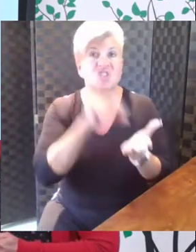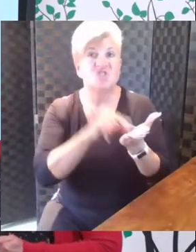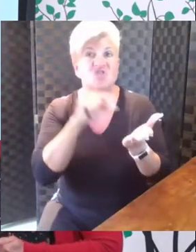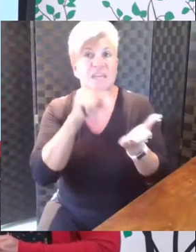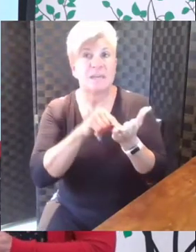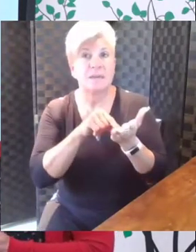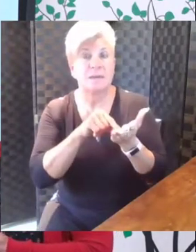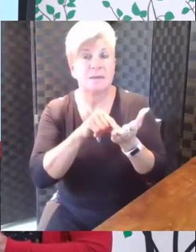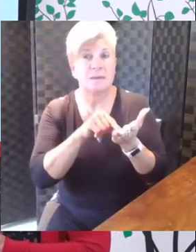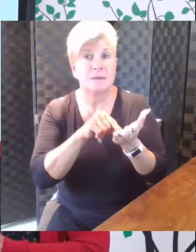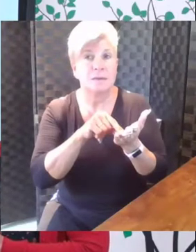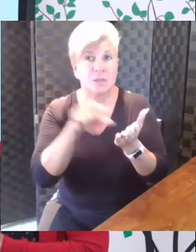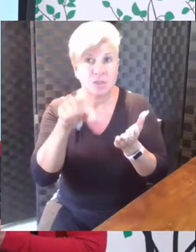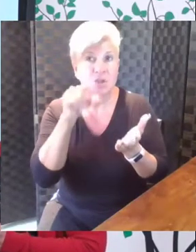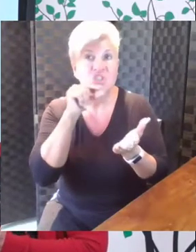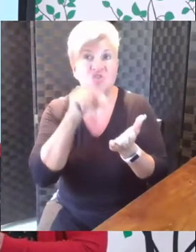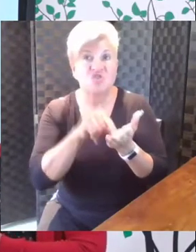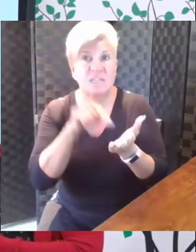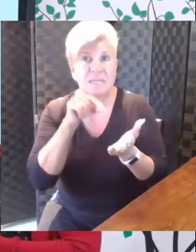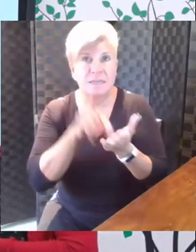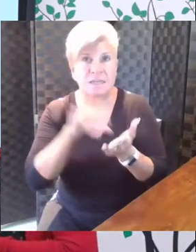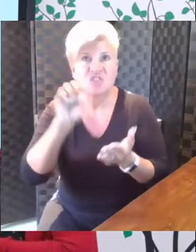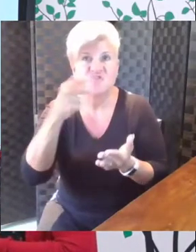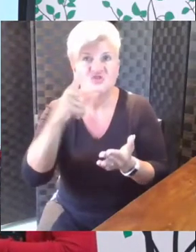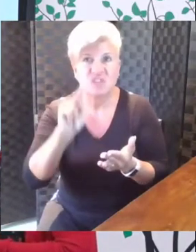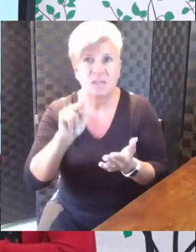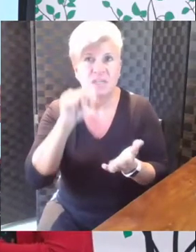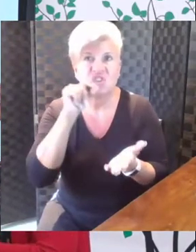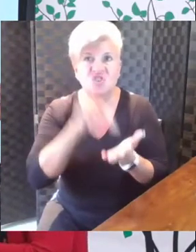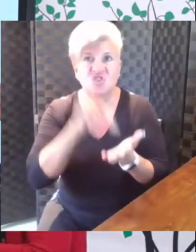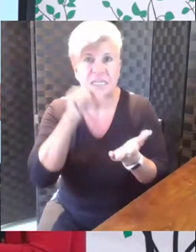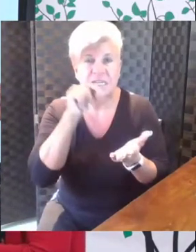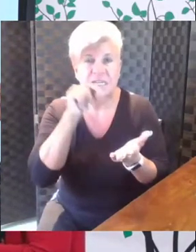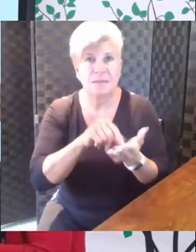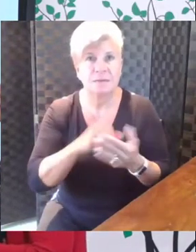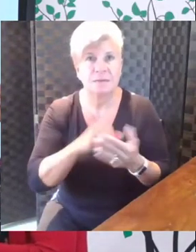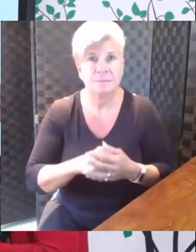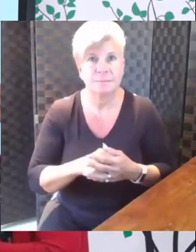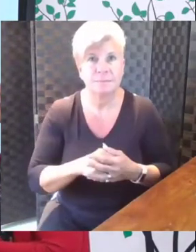Chick. Now you say it. Chick.